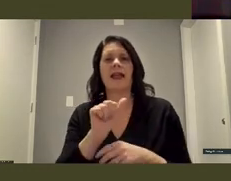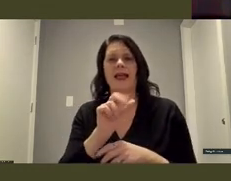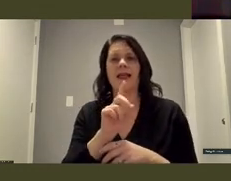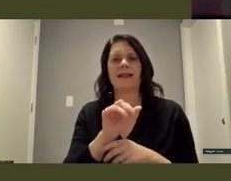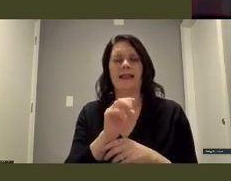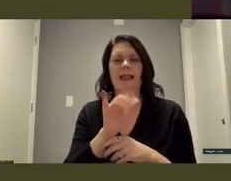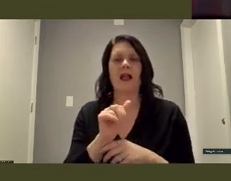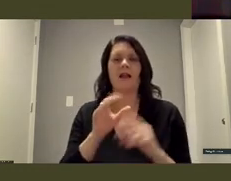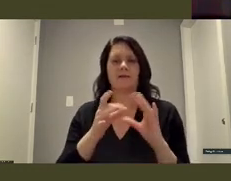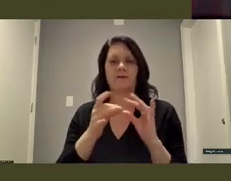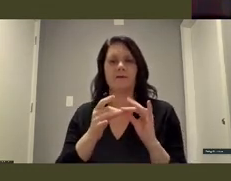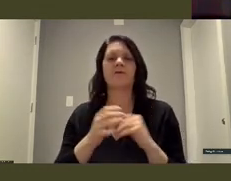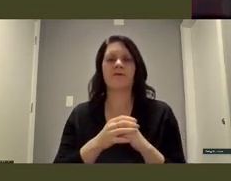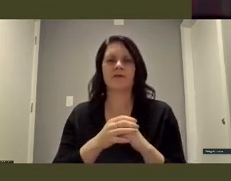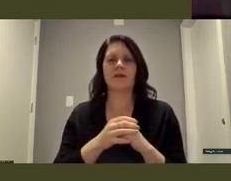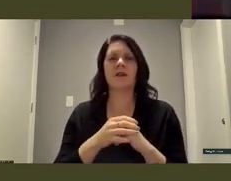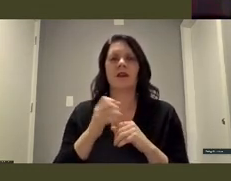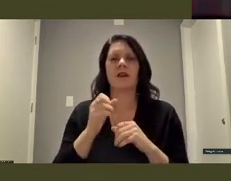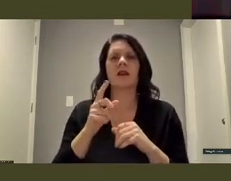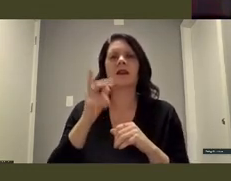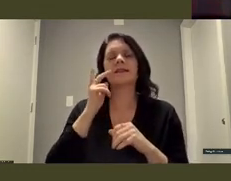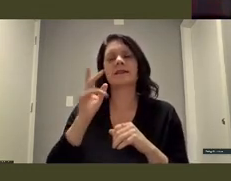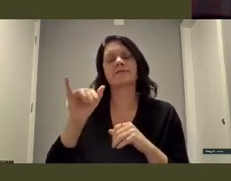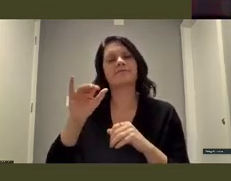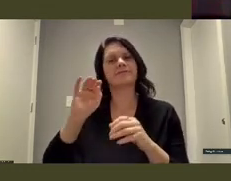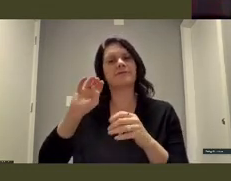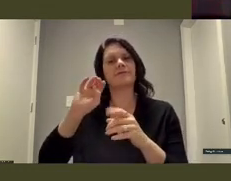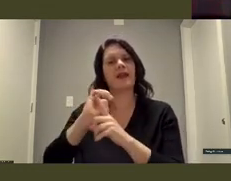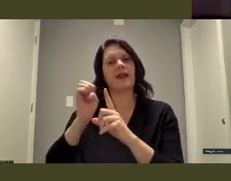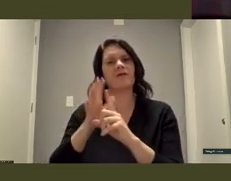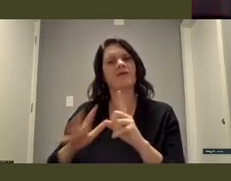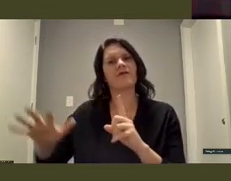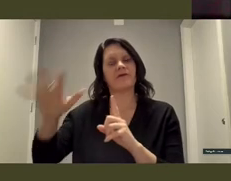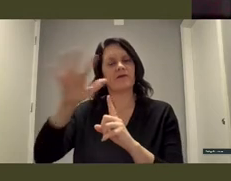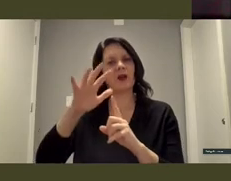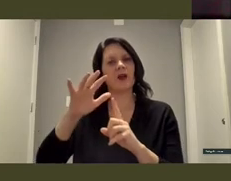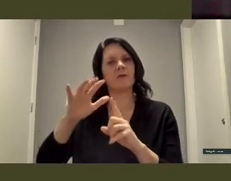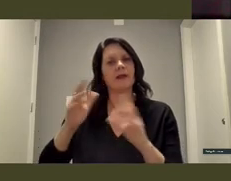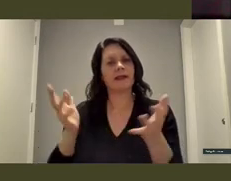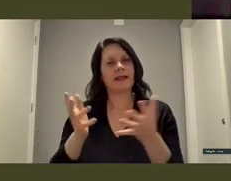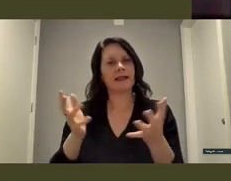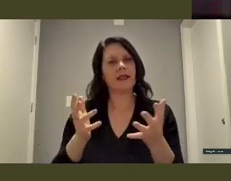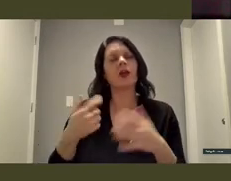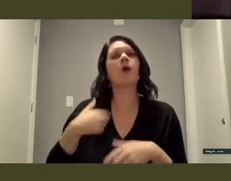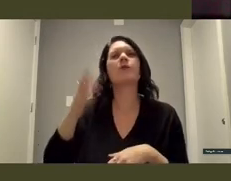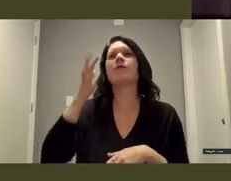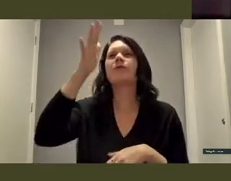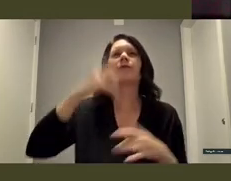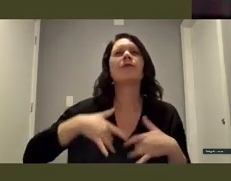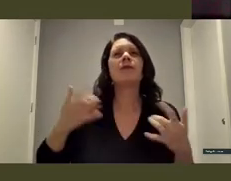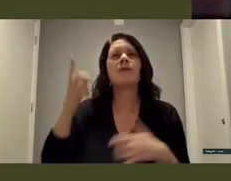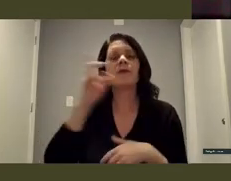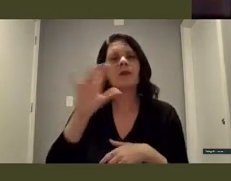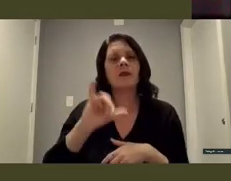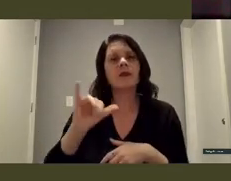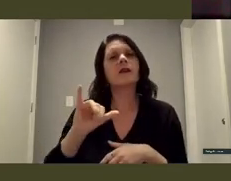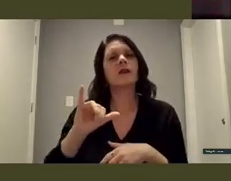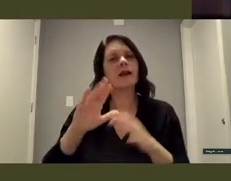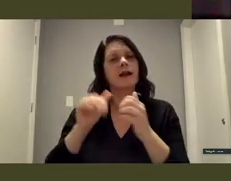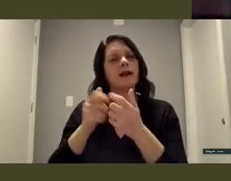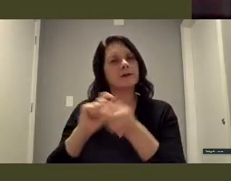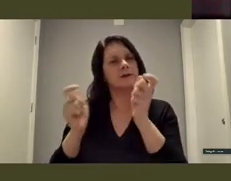the COVID-19 that the environment now dictates what we wear, where we go, when we don't need to go out, and the rest. So